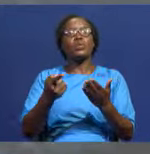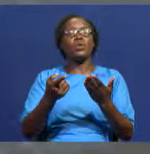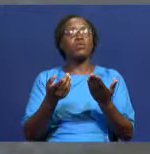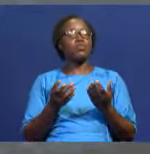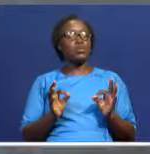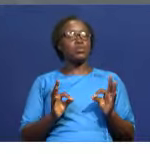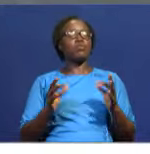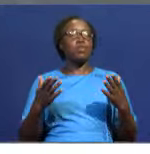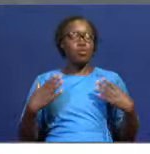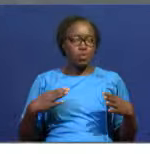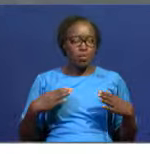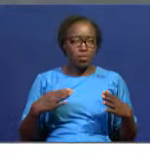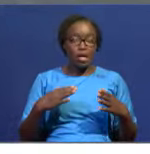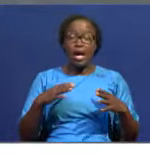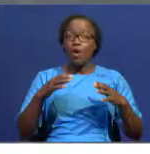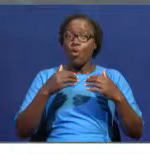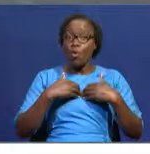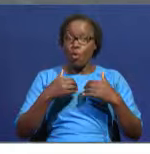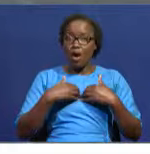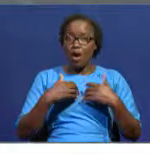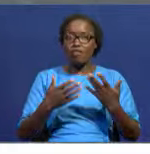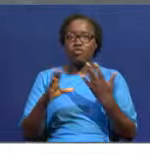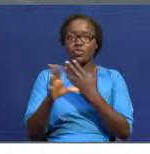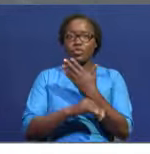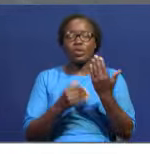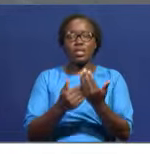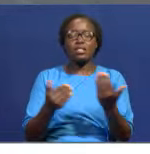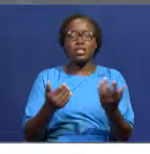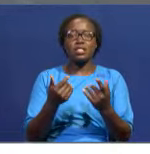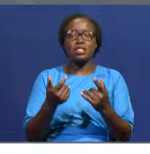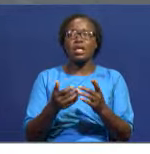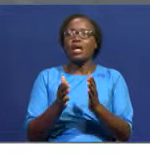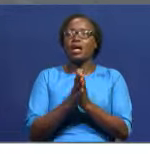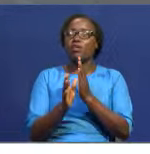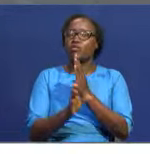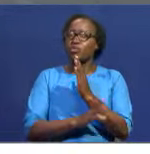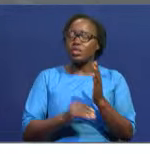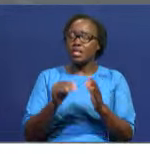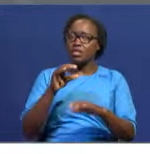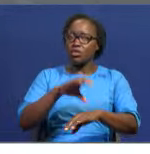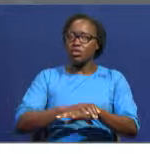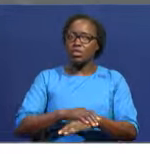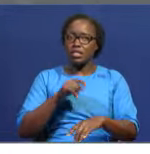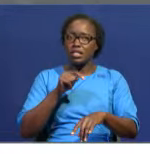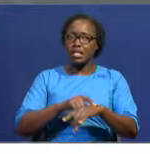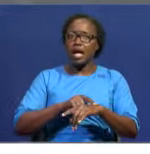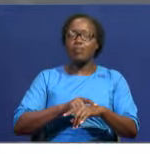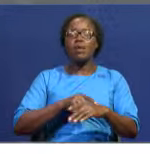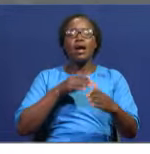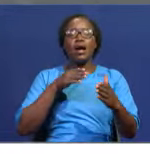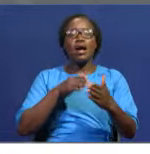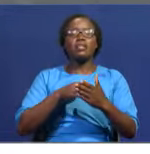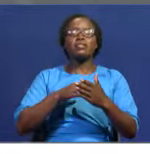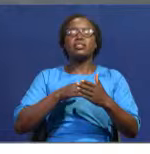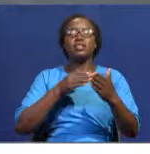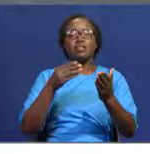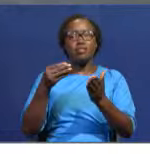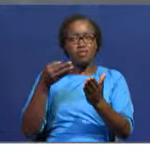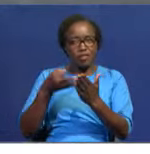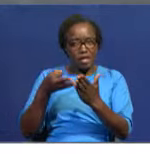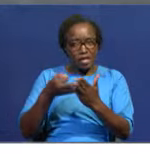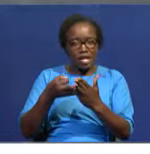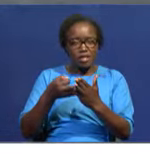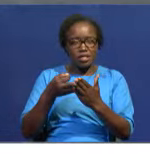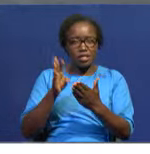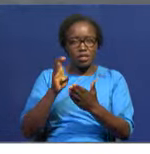amnesty to residents in possession of stolen items fraudulently acquired during the anti-finance bill protest. Now,